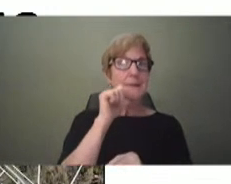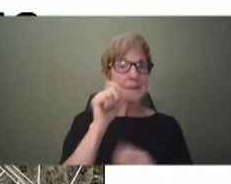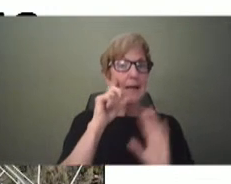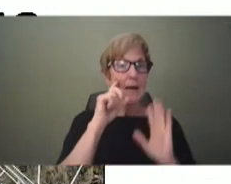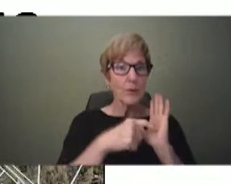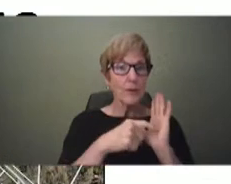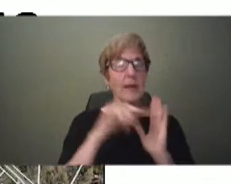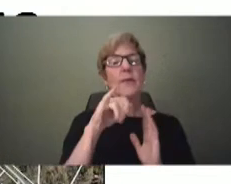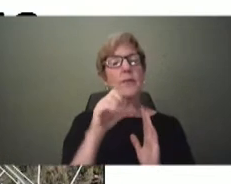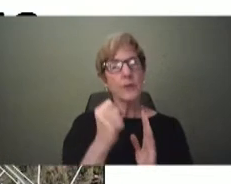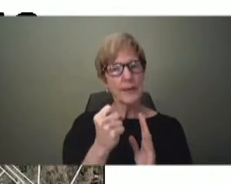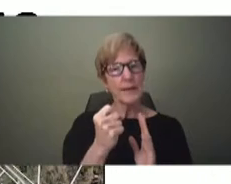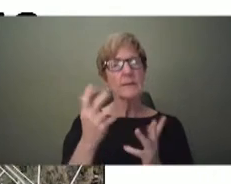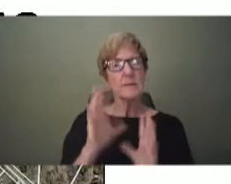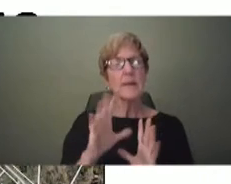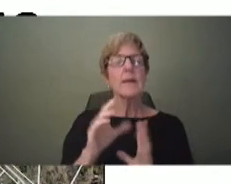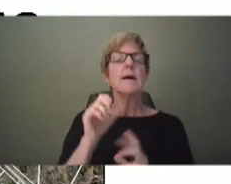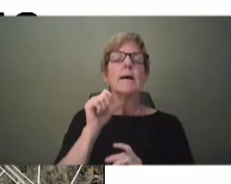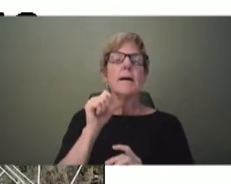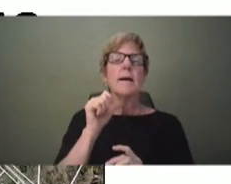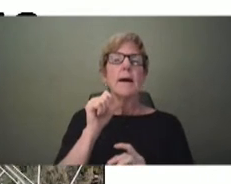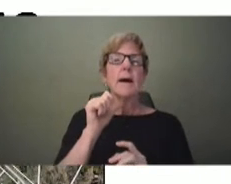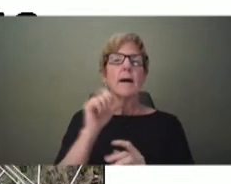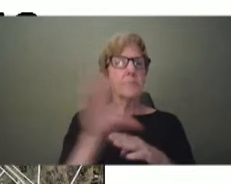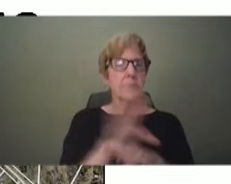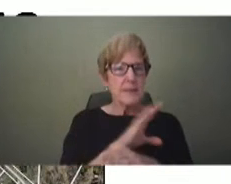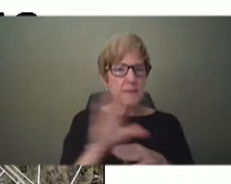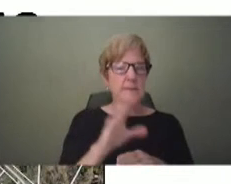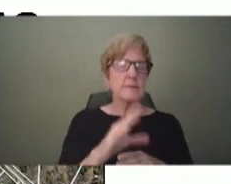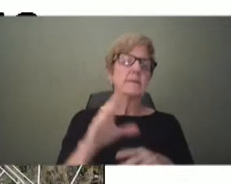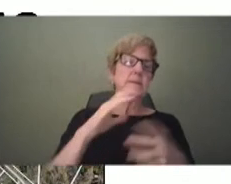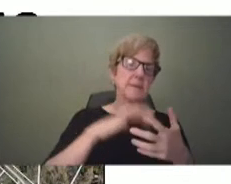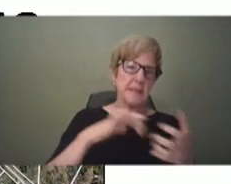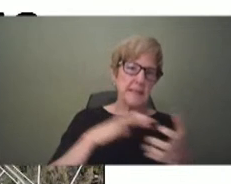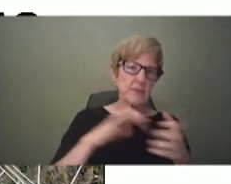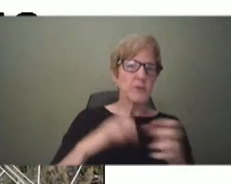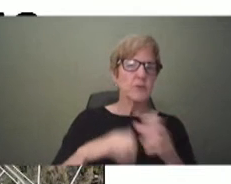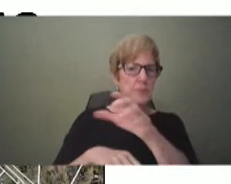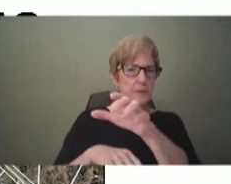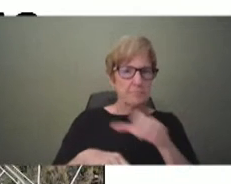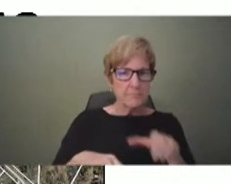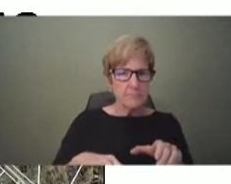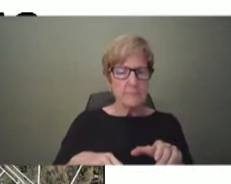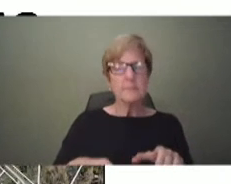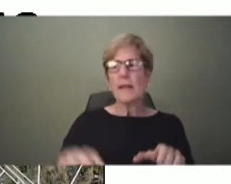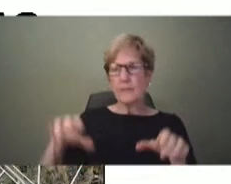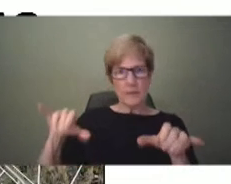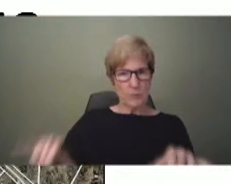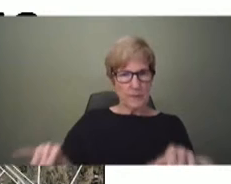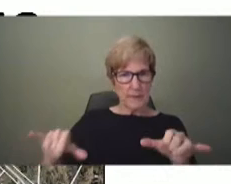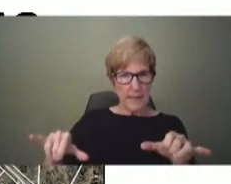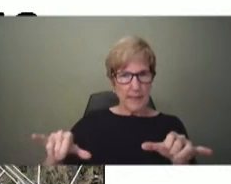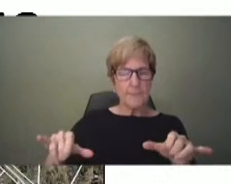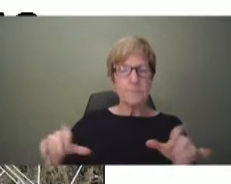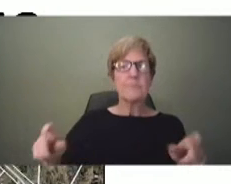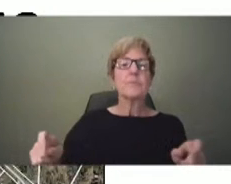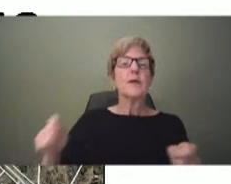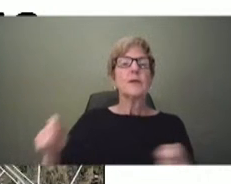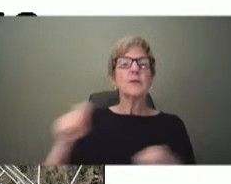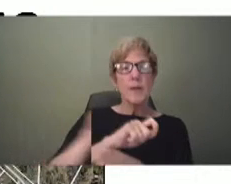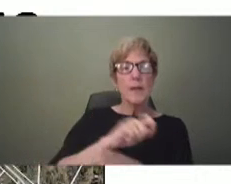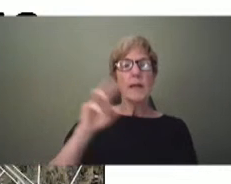existing non-residential surrounding us both on Mount Holly and behind us that stays in place will transition to